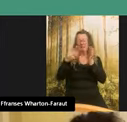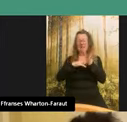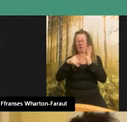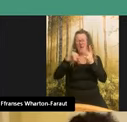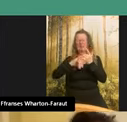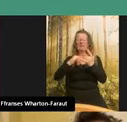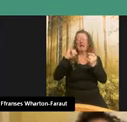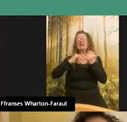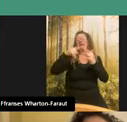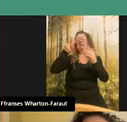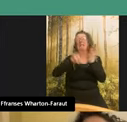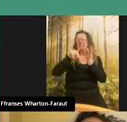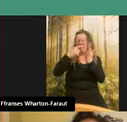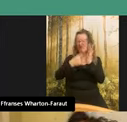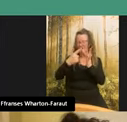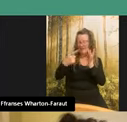really decided